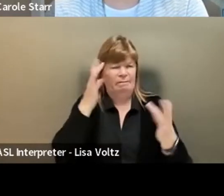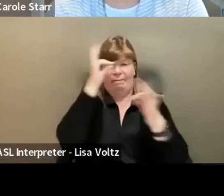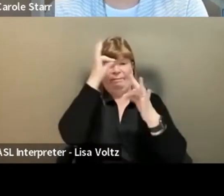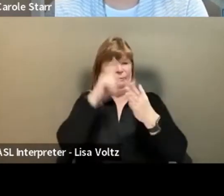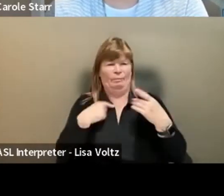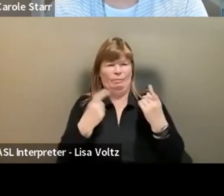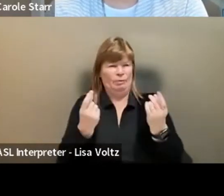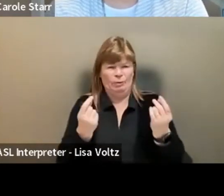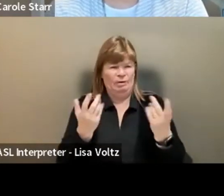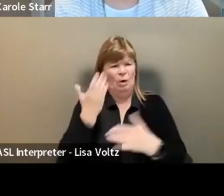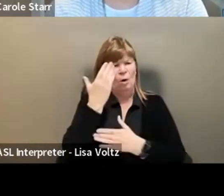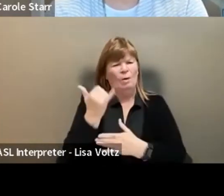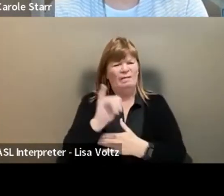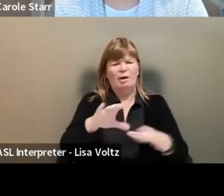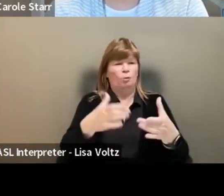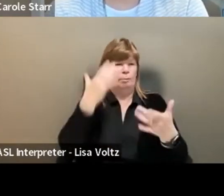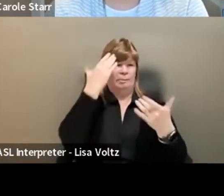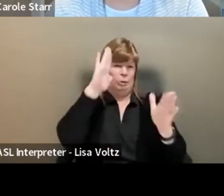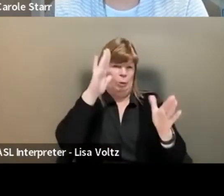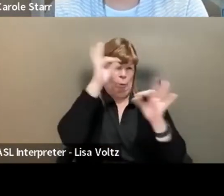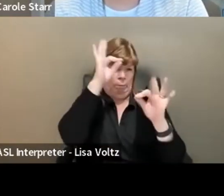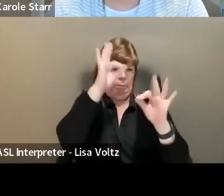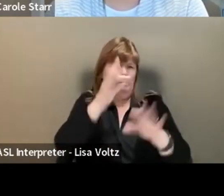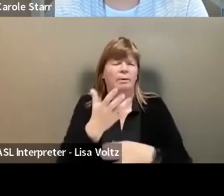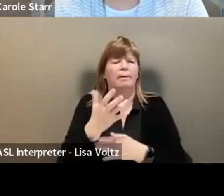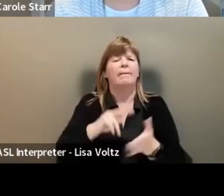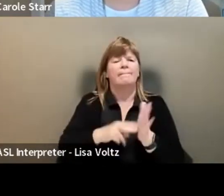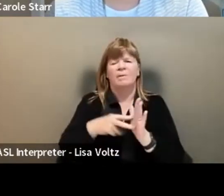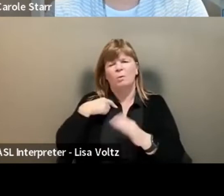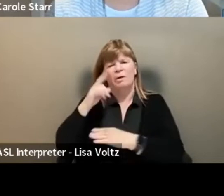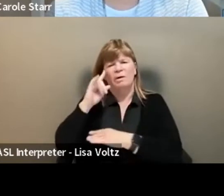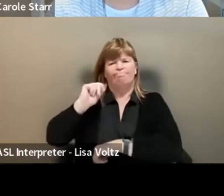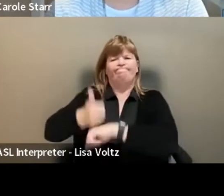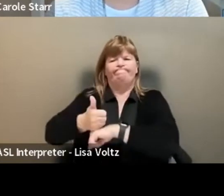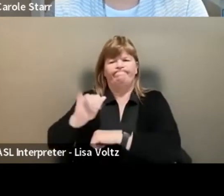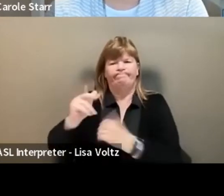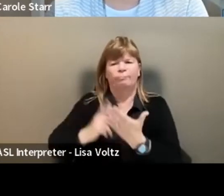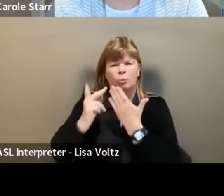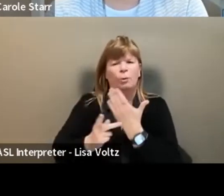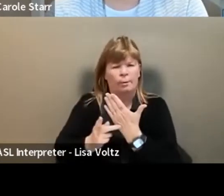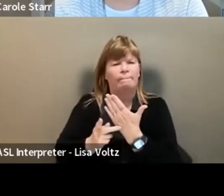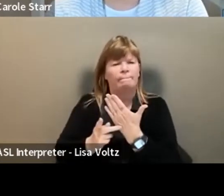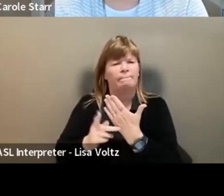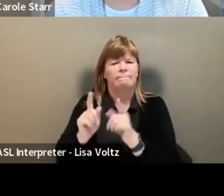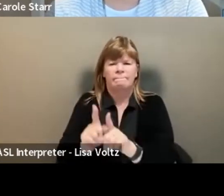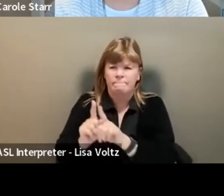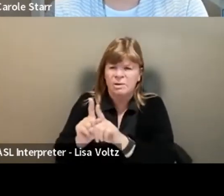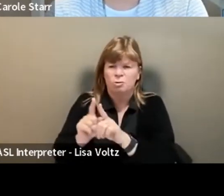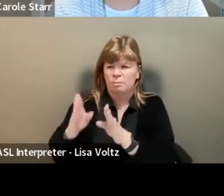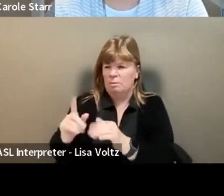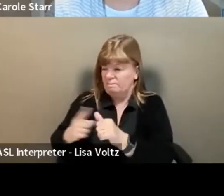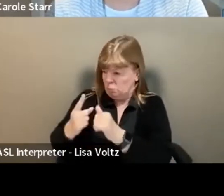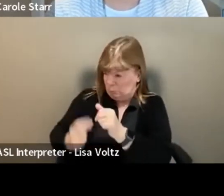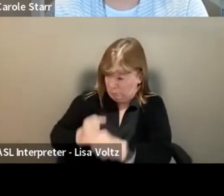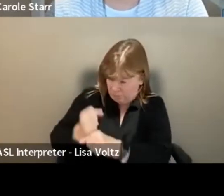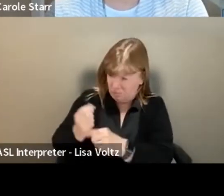doing because the group didn't know what they were doing. So we came up with this program and to mentor someone for the first year